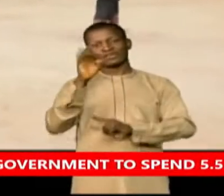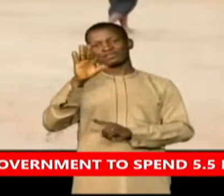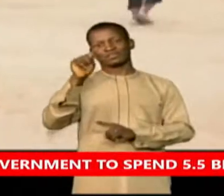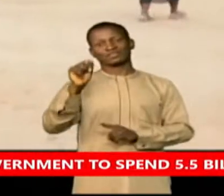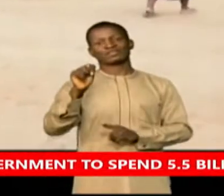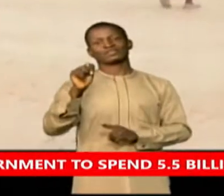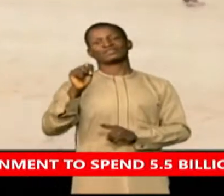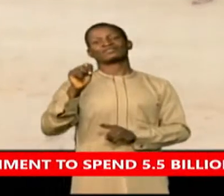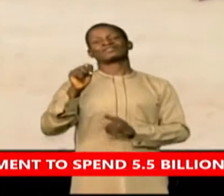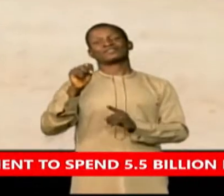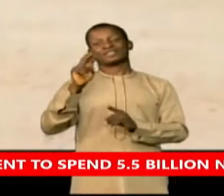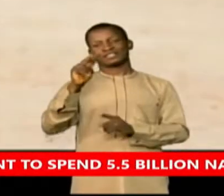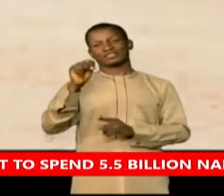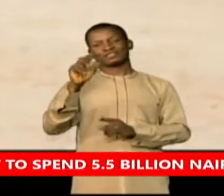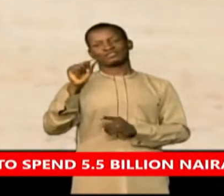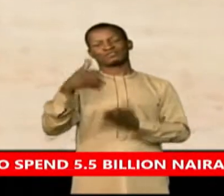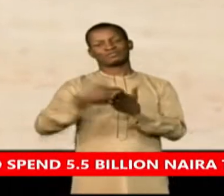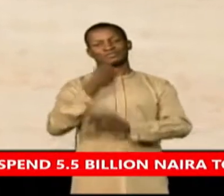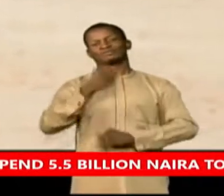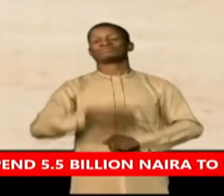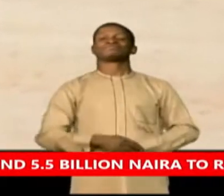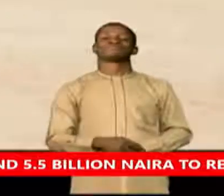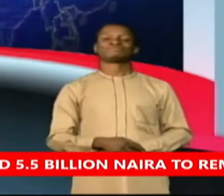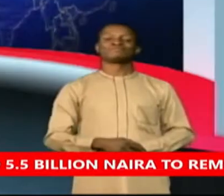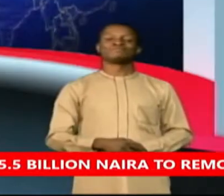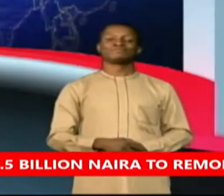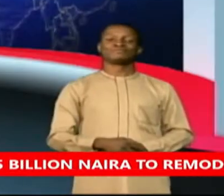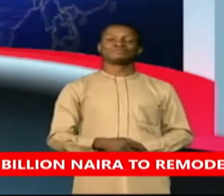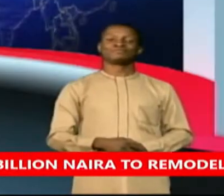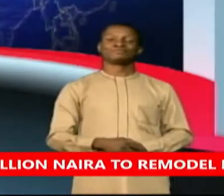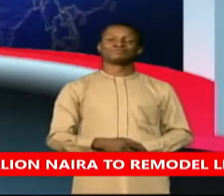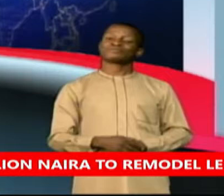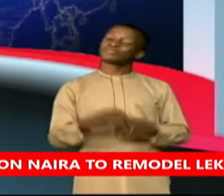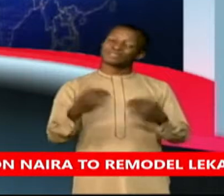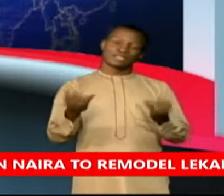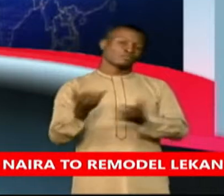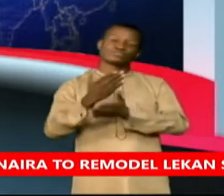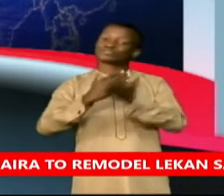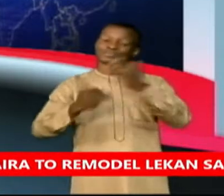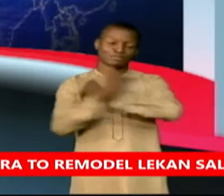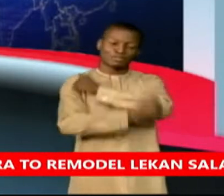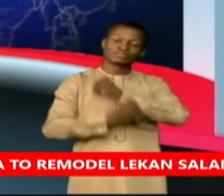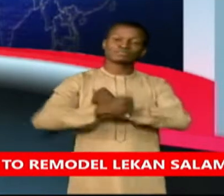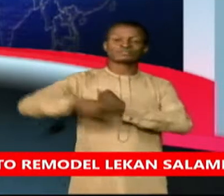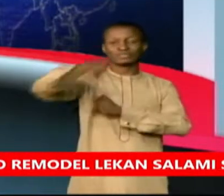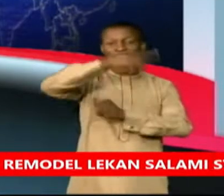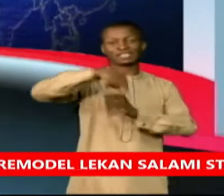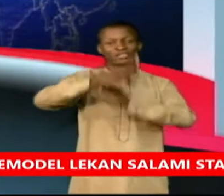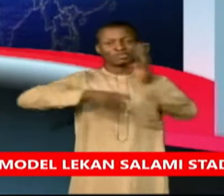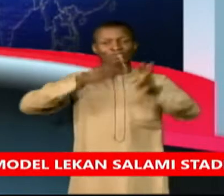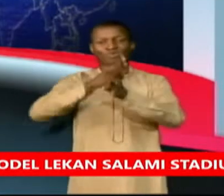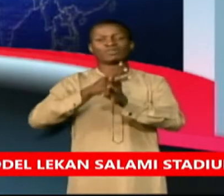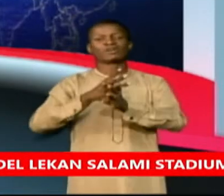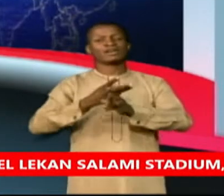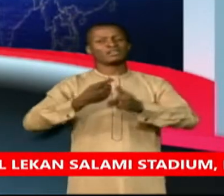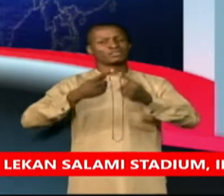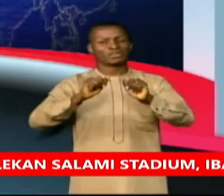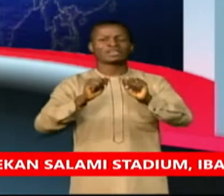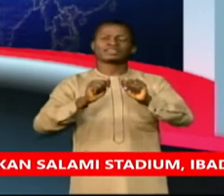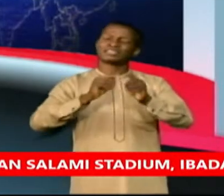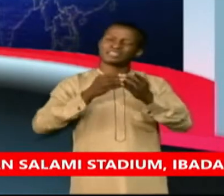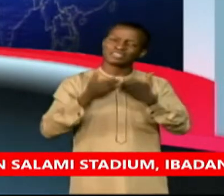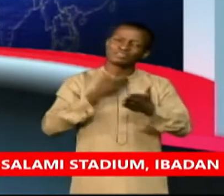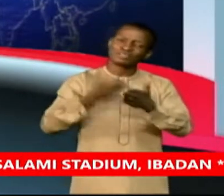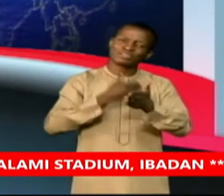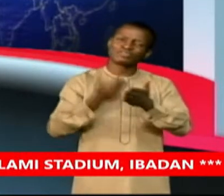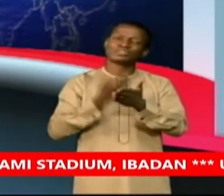Ruth Aguwele, NTA News. Now, some countries across the globe are rolling out more measures to fight